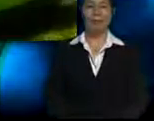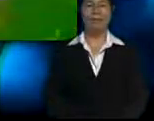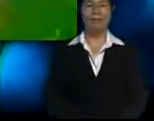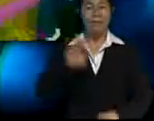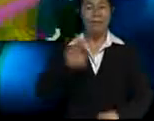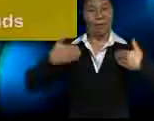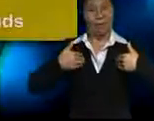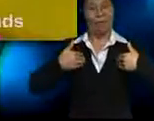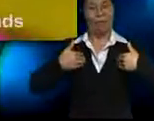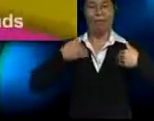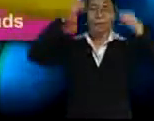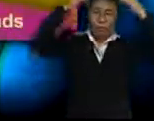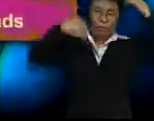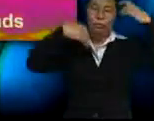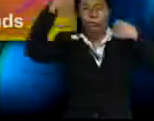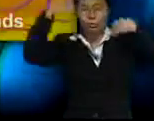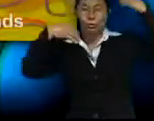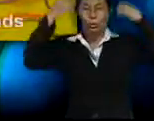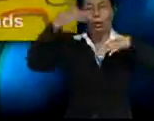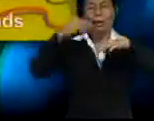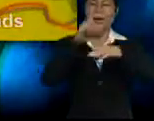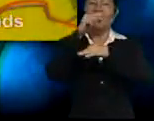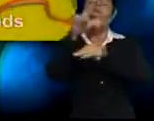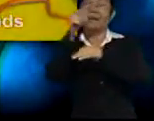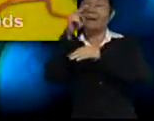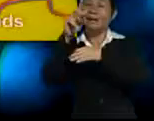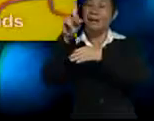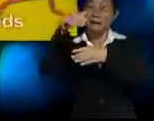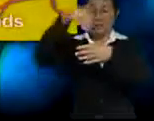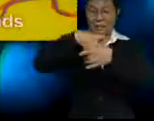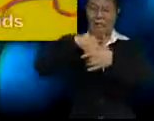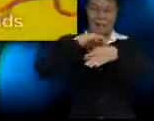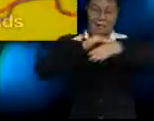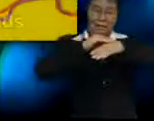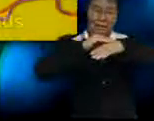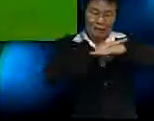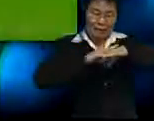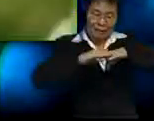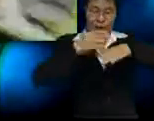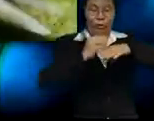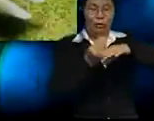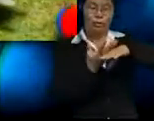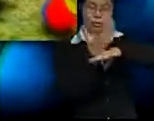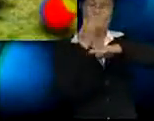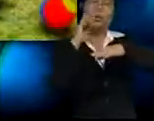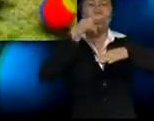They have sweat glands in their skin to release sweat to the surface of the